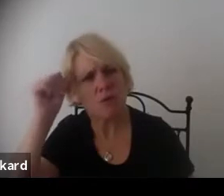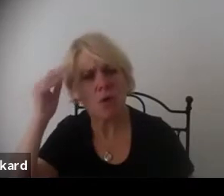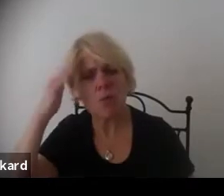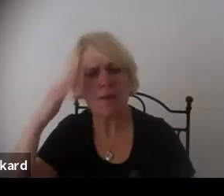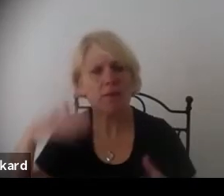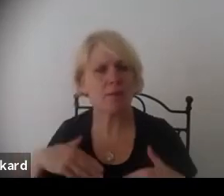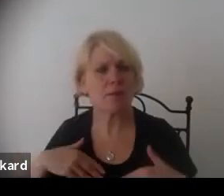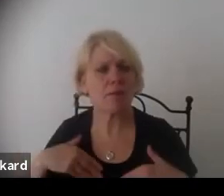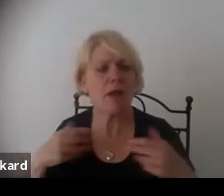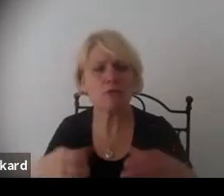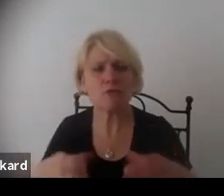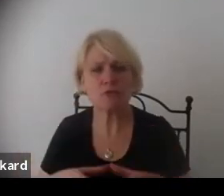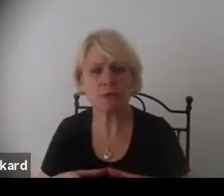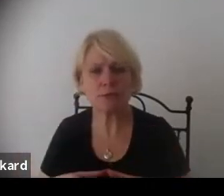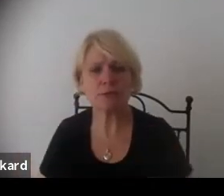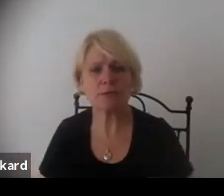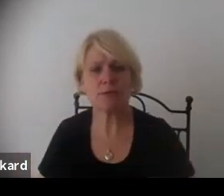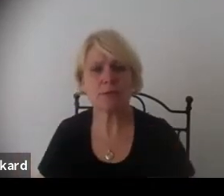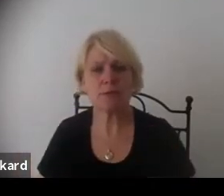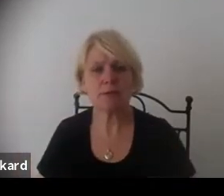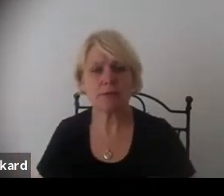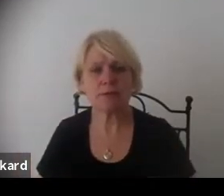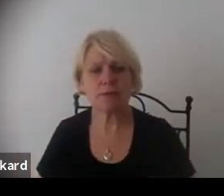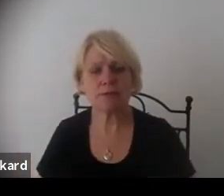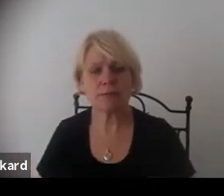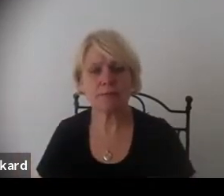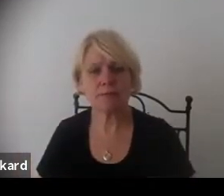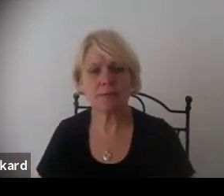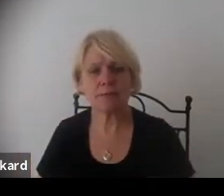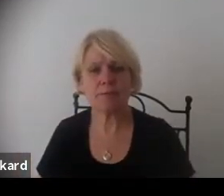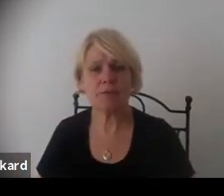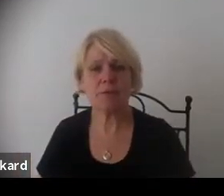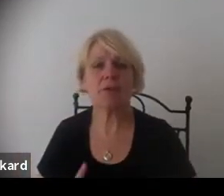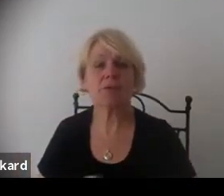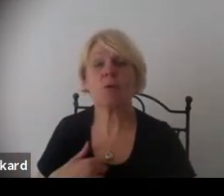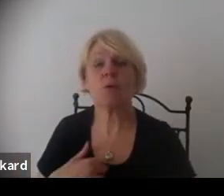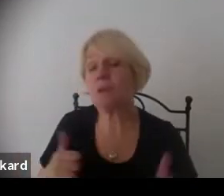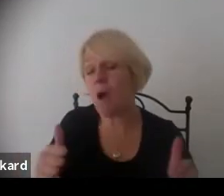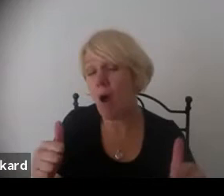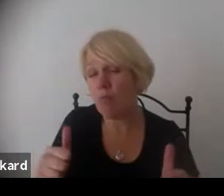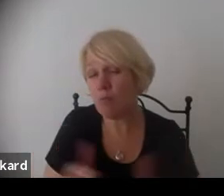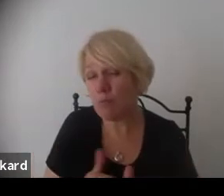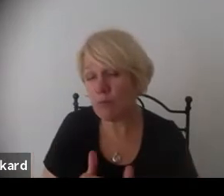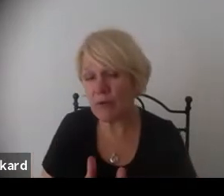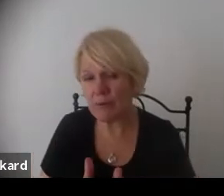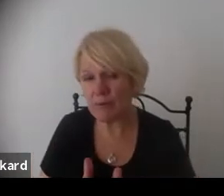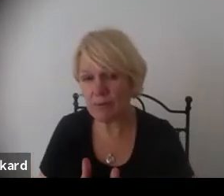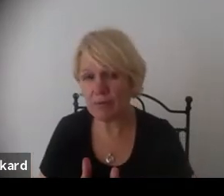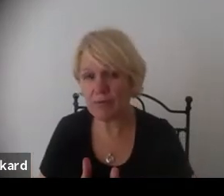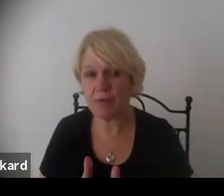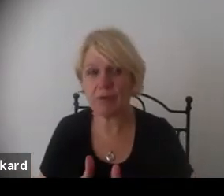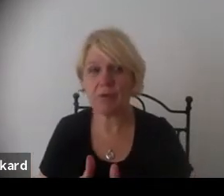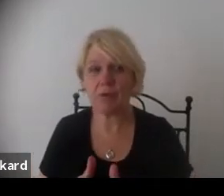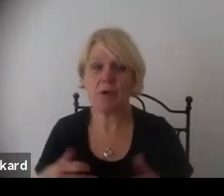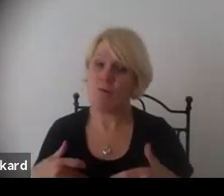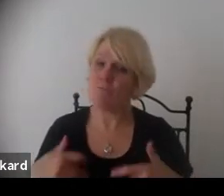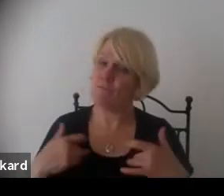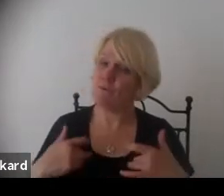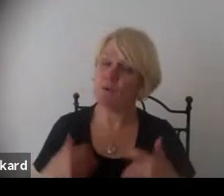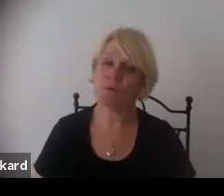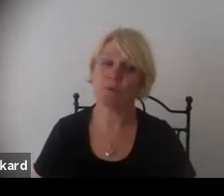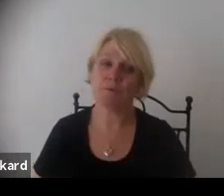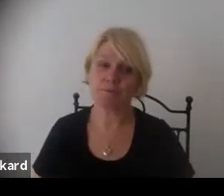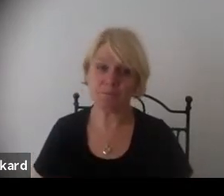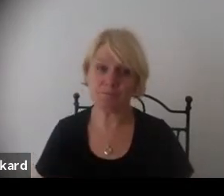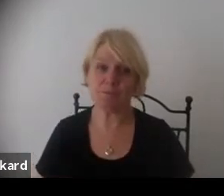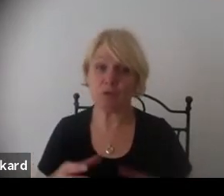know so much. So just in a minute or so, just to give you a brief overview of the Trust. We provide mental health